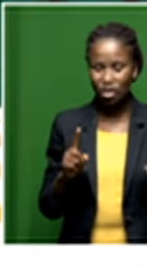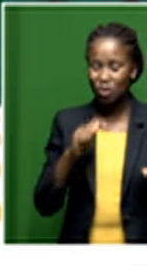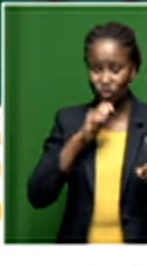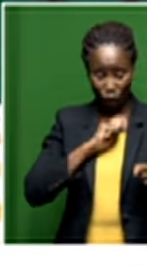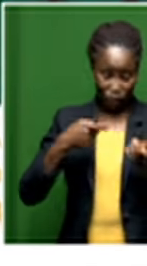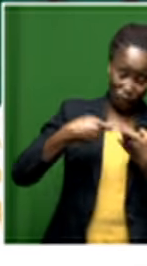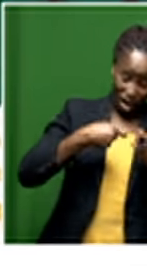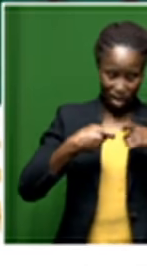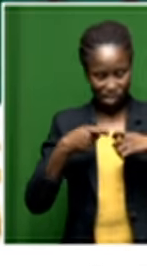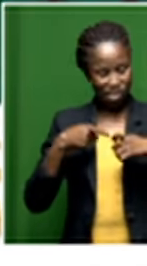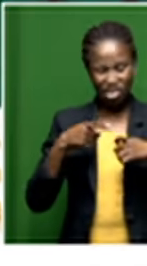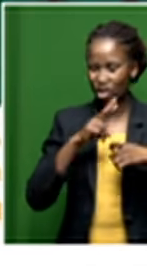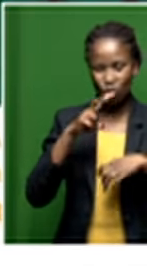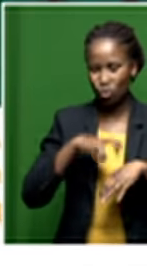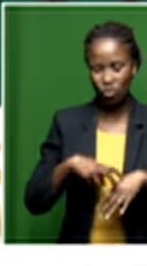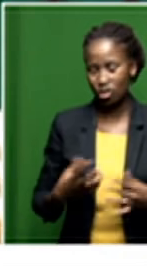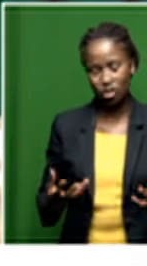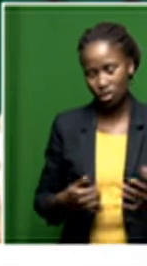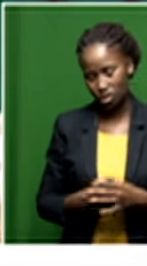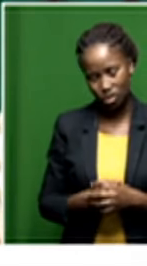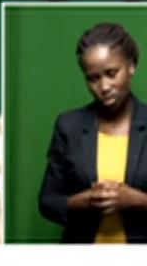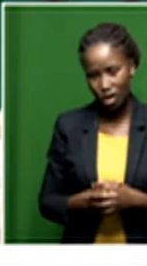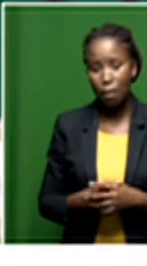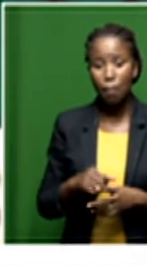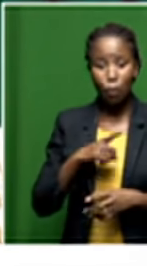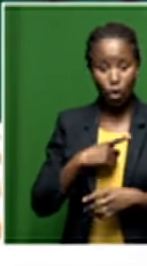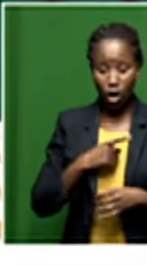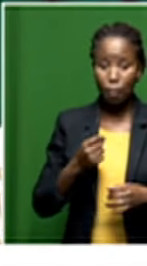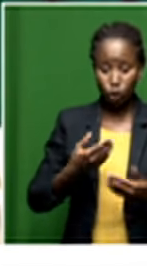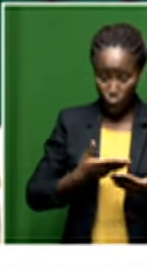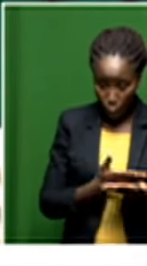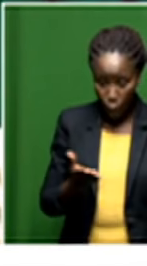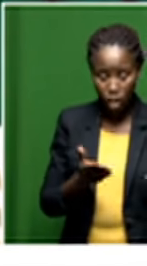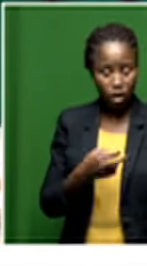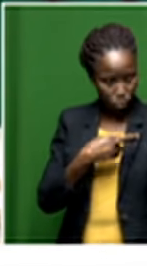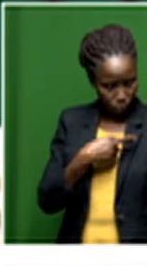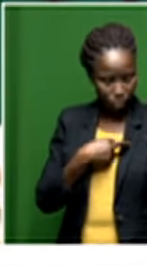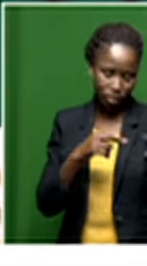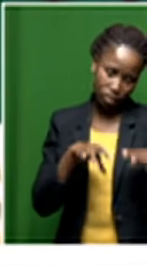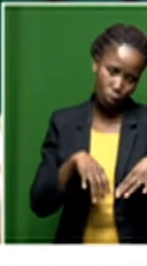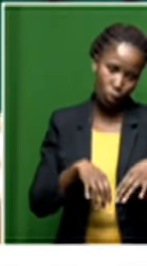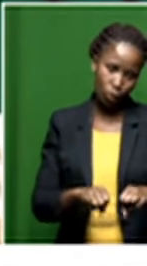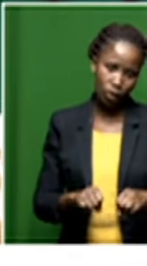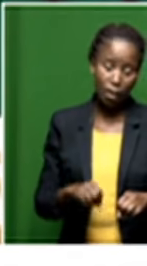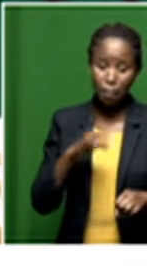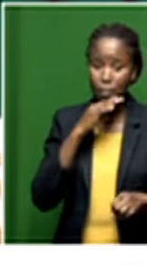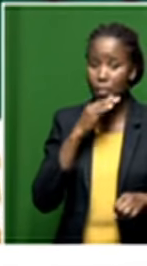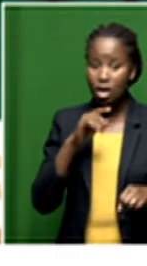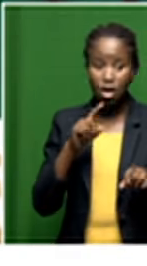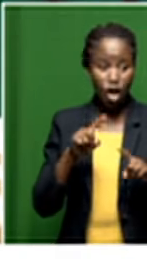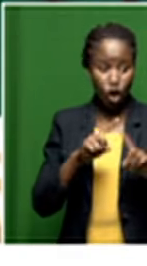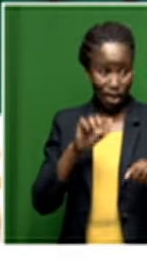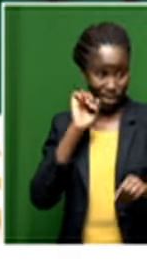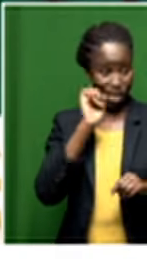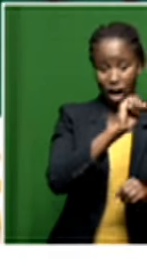fight. But we all have to take responsibility for that. It can't be the IEC's problem.